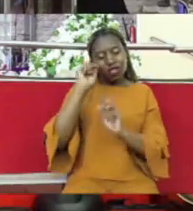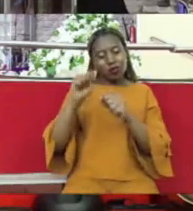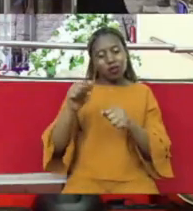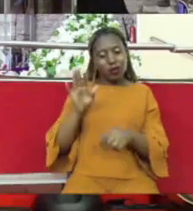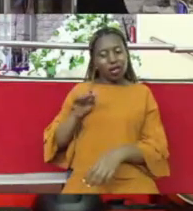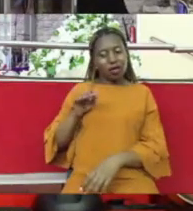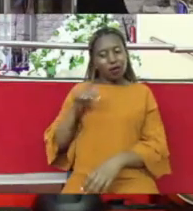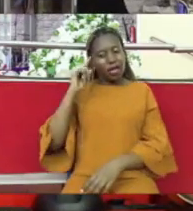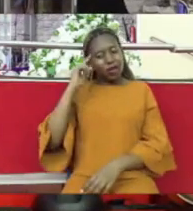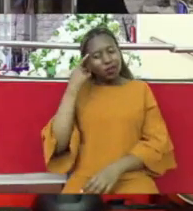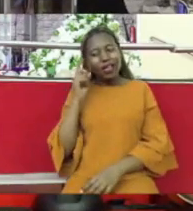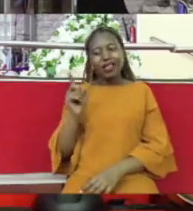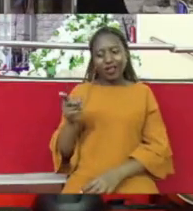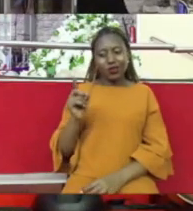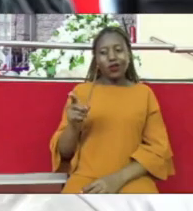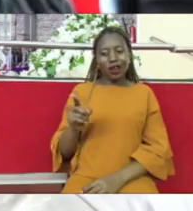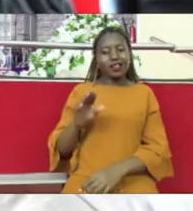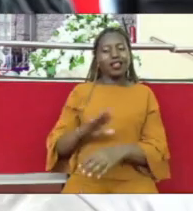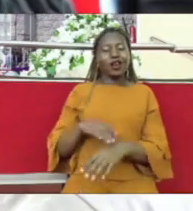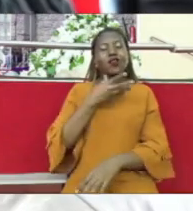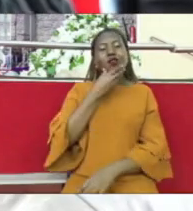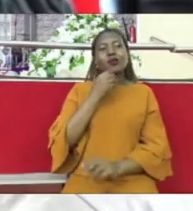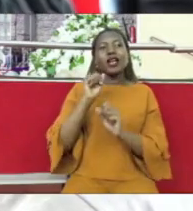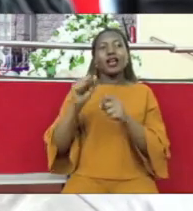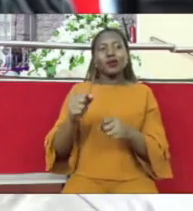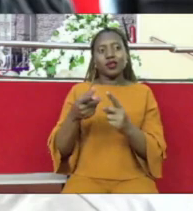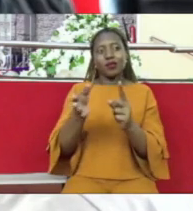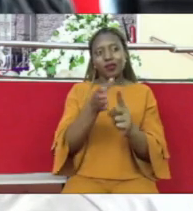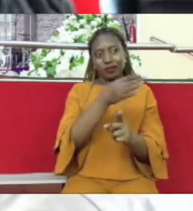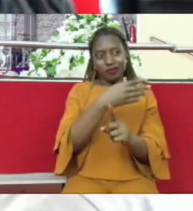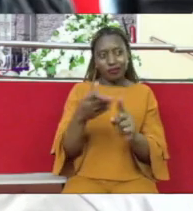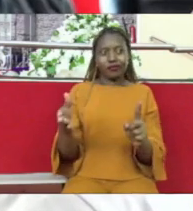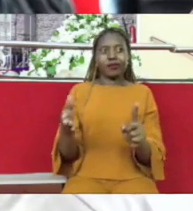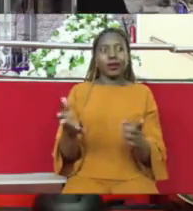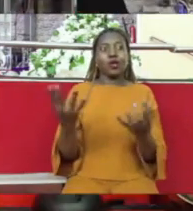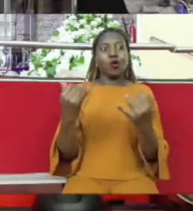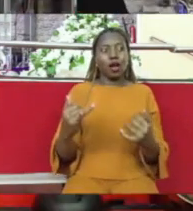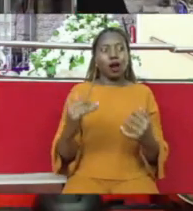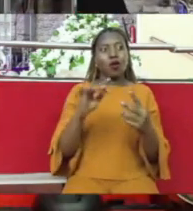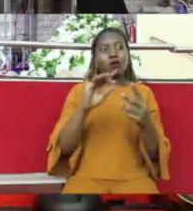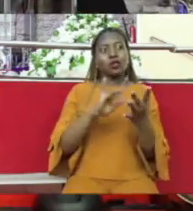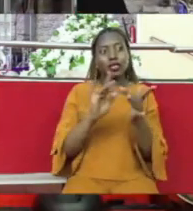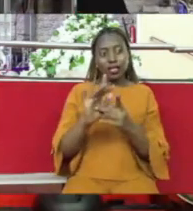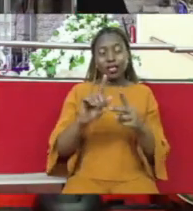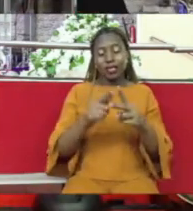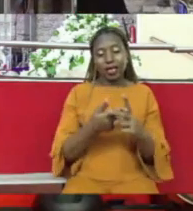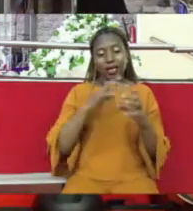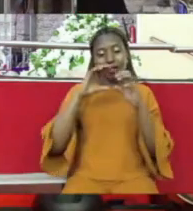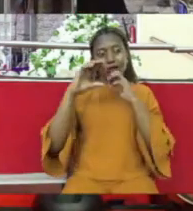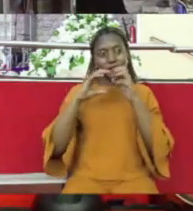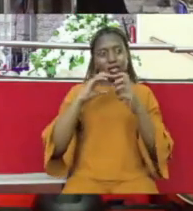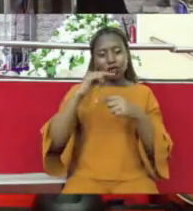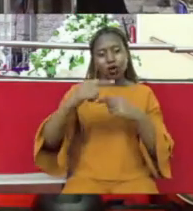yule mwanamke aanze mazungumzo yake. He starts it ahead of time. Yeye akaanza. And the story moves on. Na simulizi